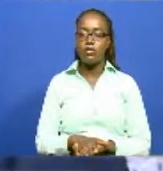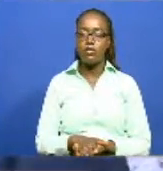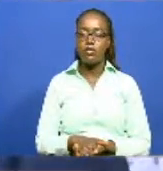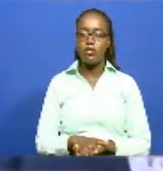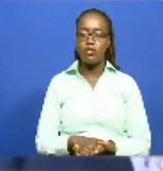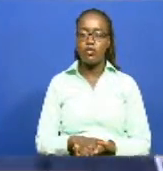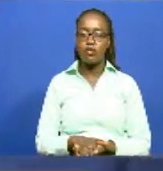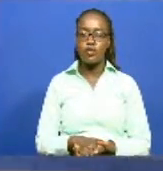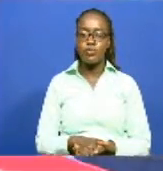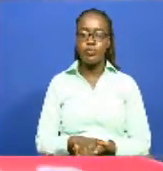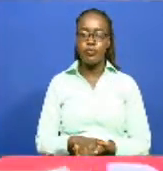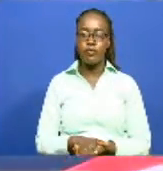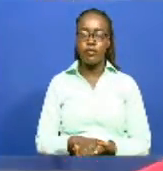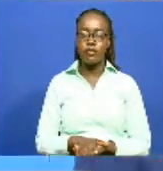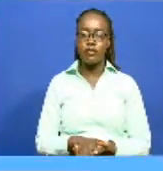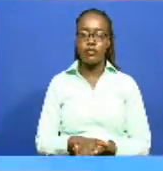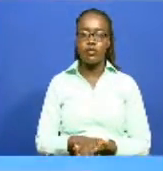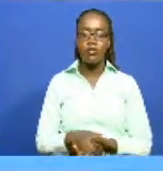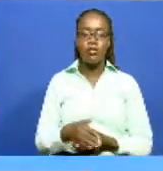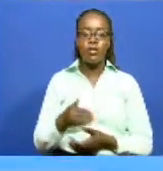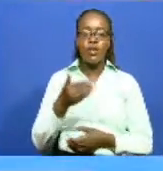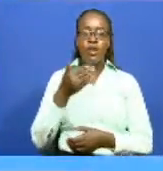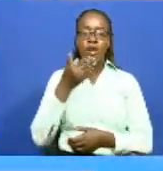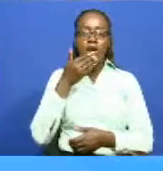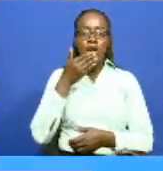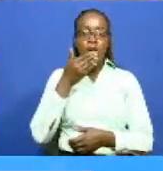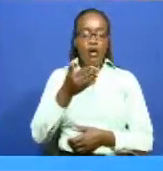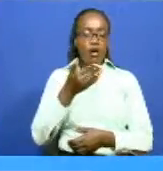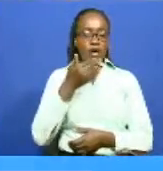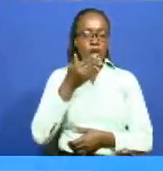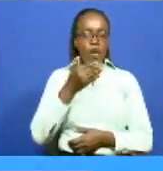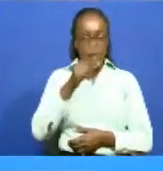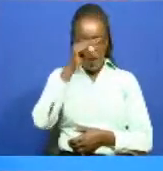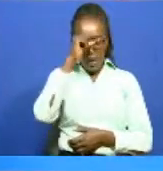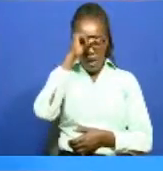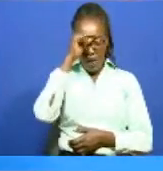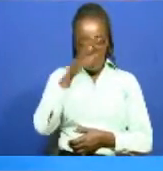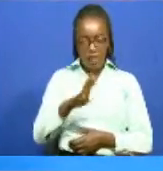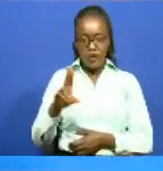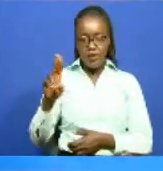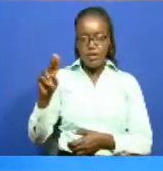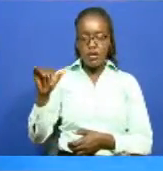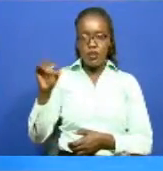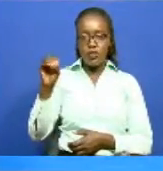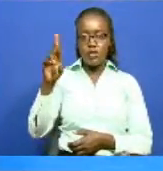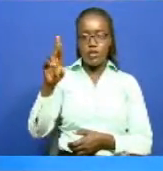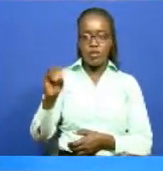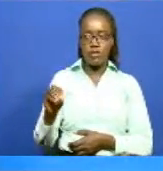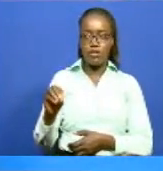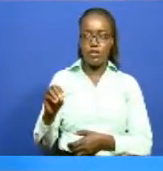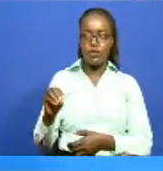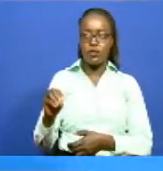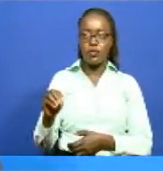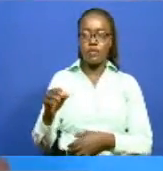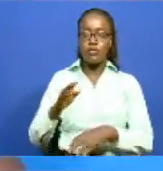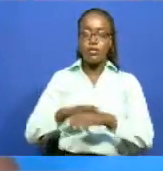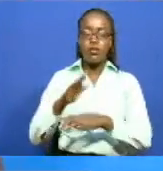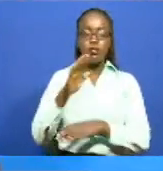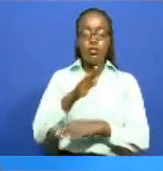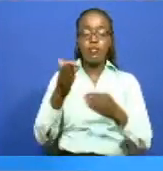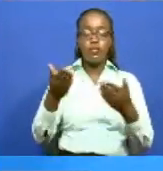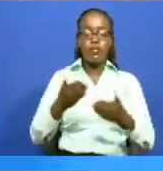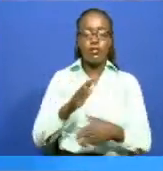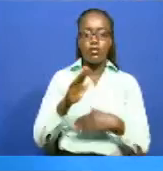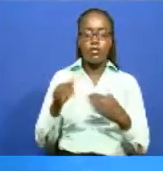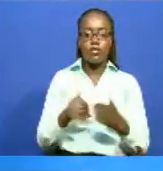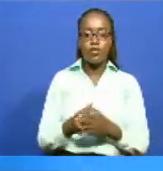Thank you, His Excellency Governor Nyoro, for really welcoming us here today, and good afternoon and welcome all to